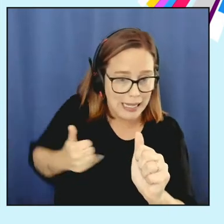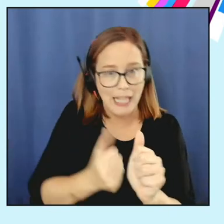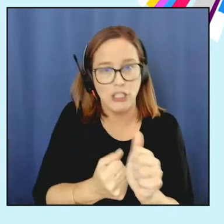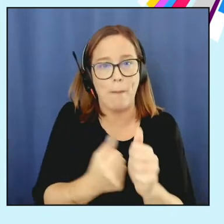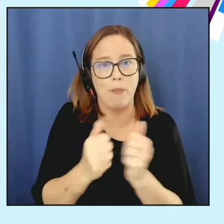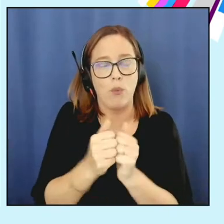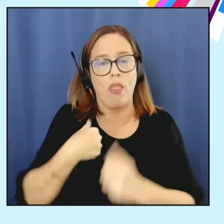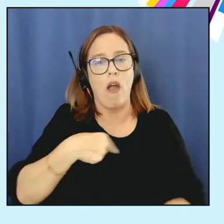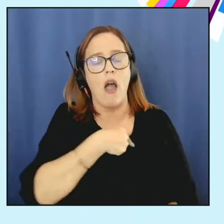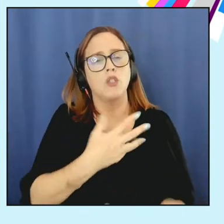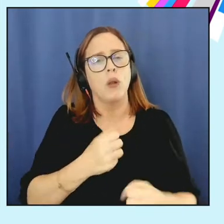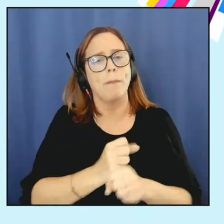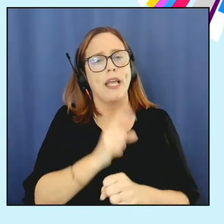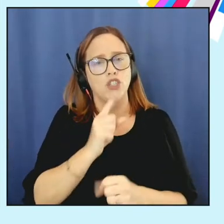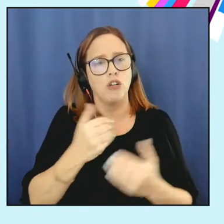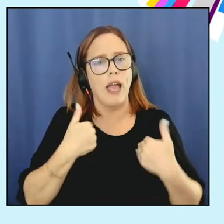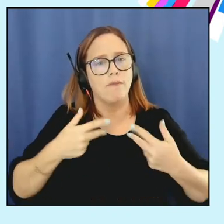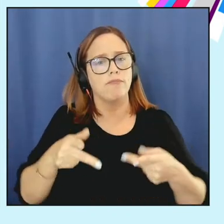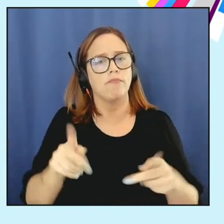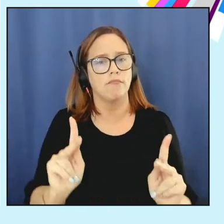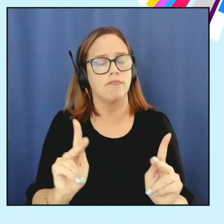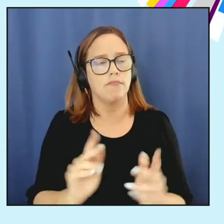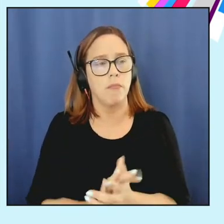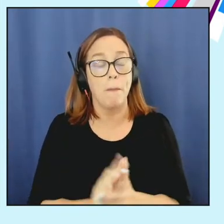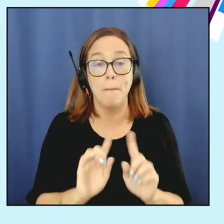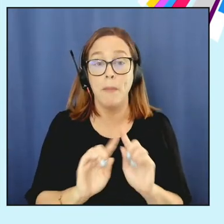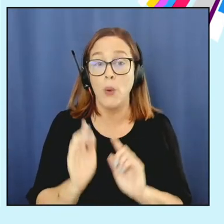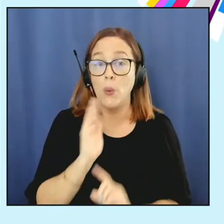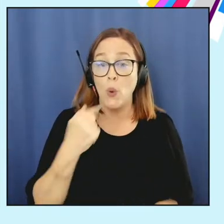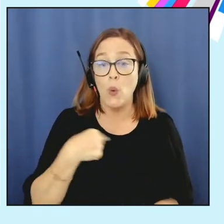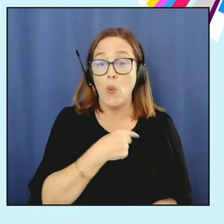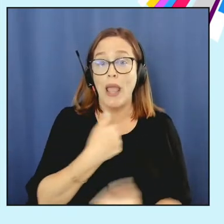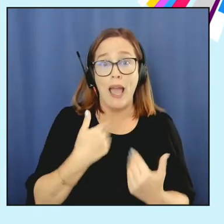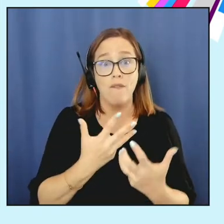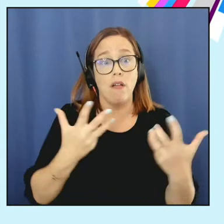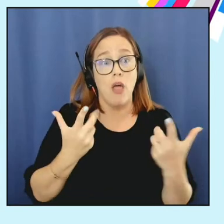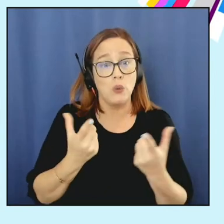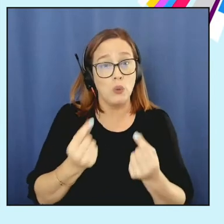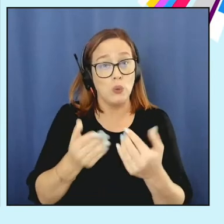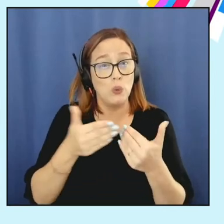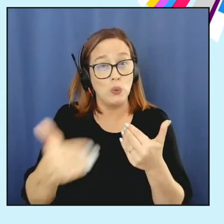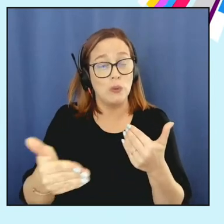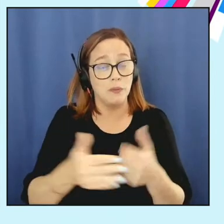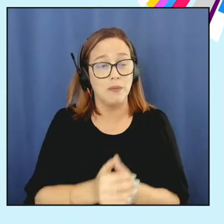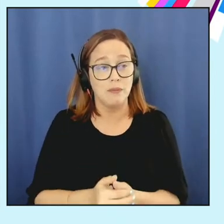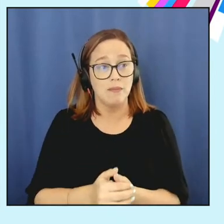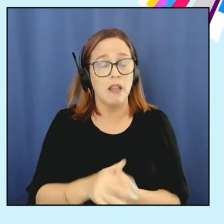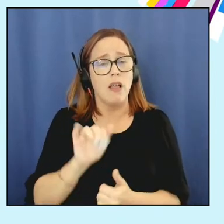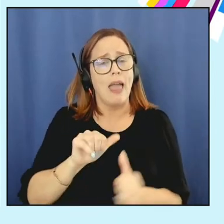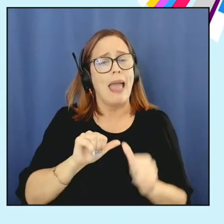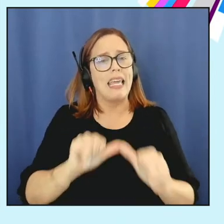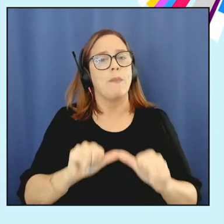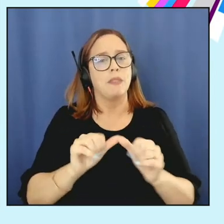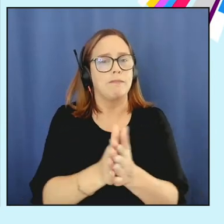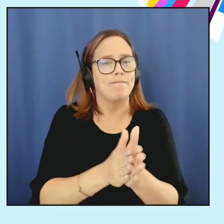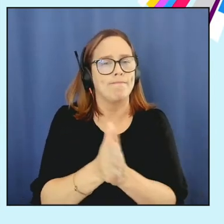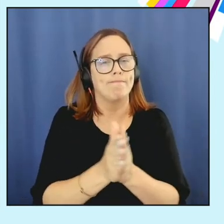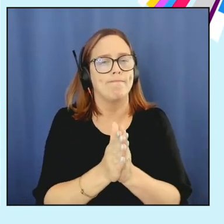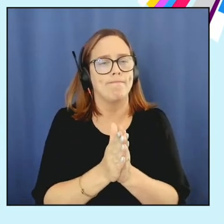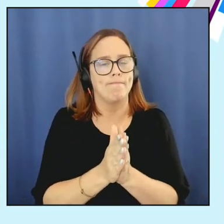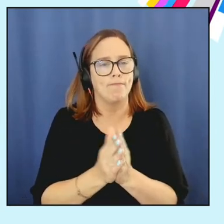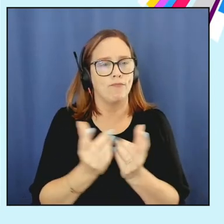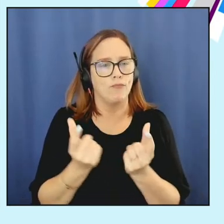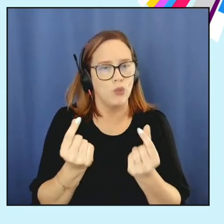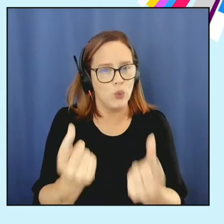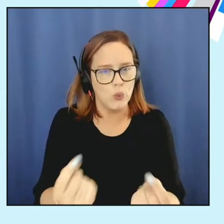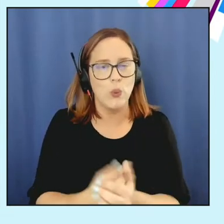been done. But knowing that we still have a long way to go is something that keeps me going. And that at the heart of it, it's